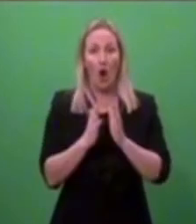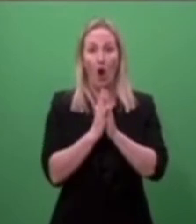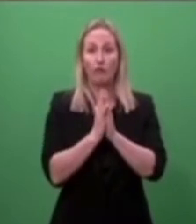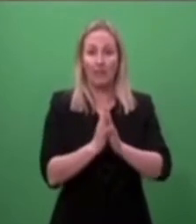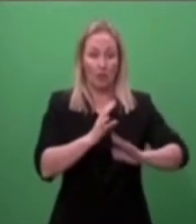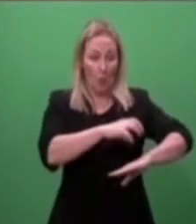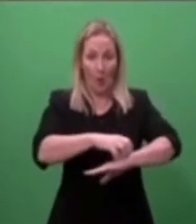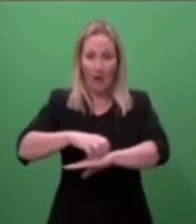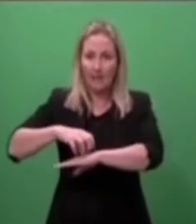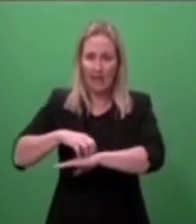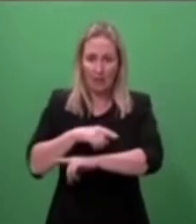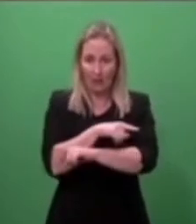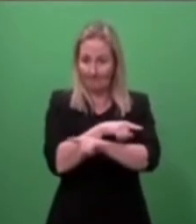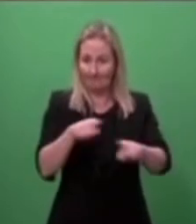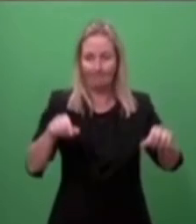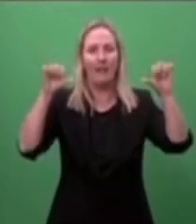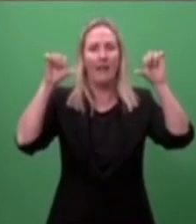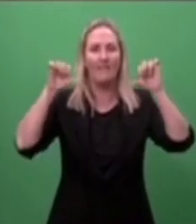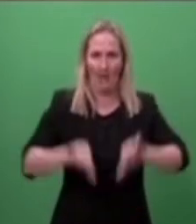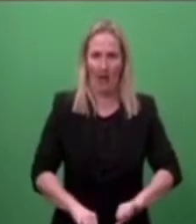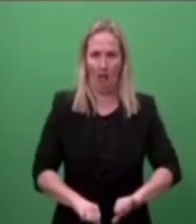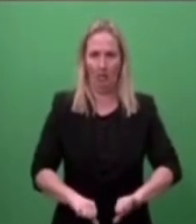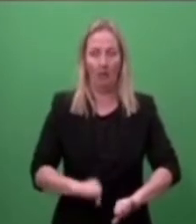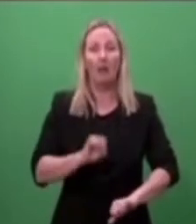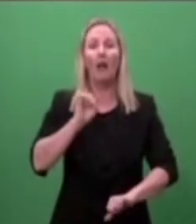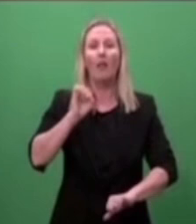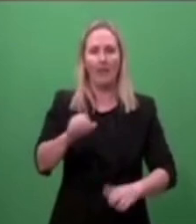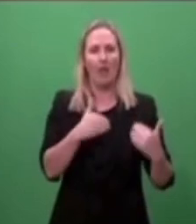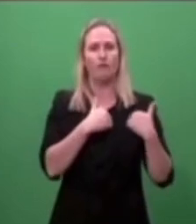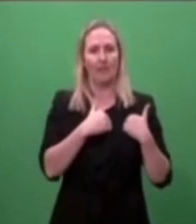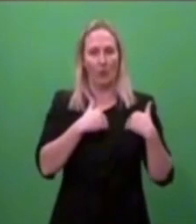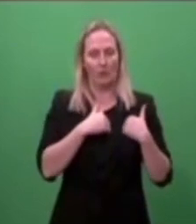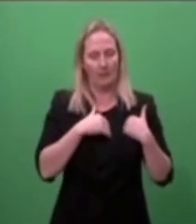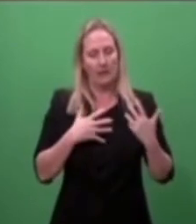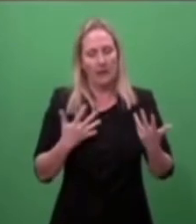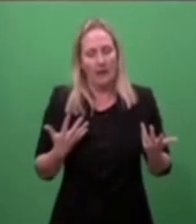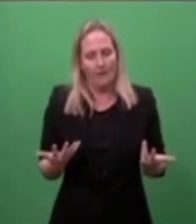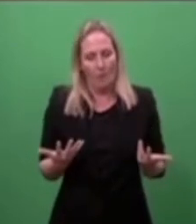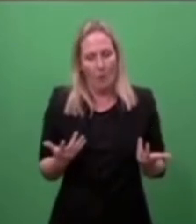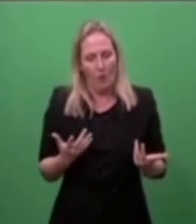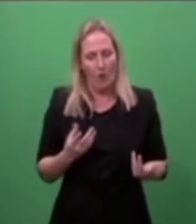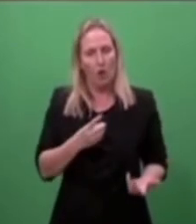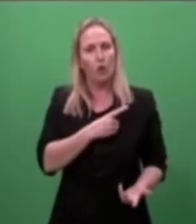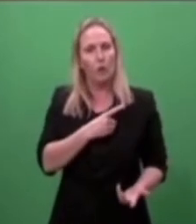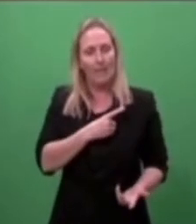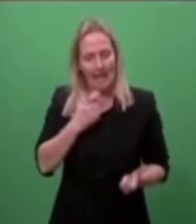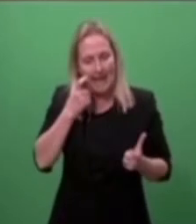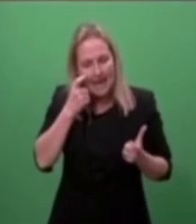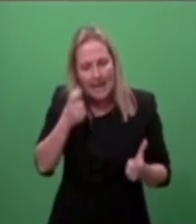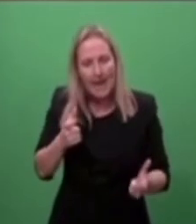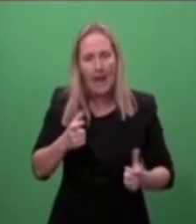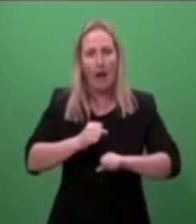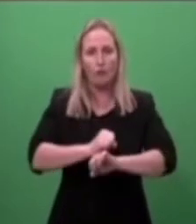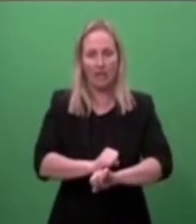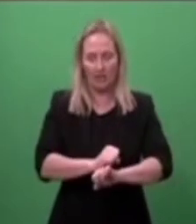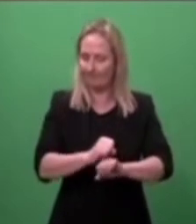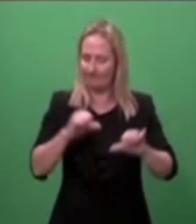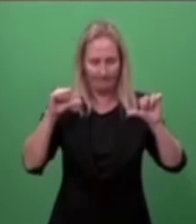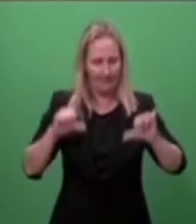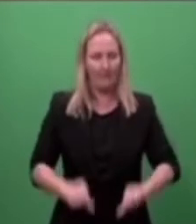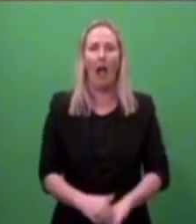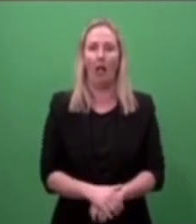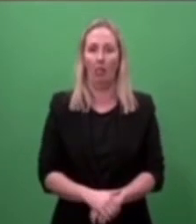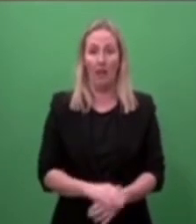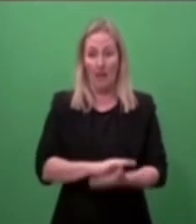in their basic duty of care and protection. It lays down the challenge for us going forward when